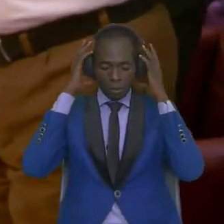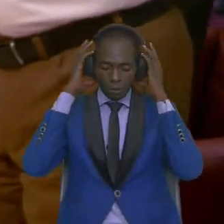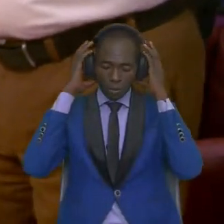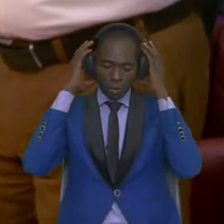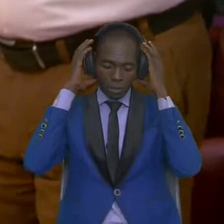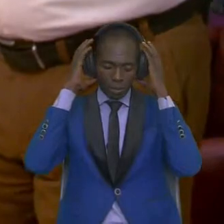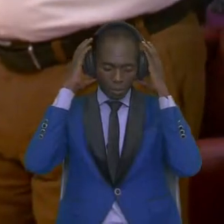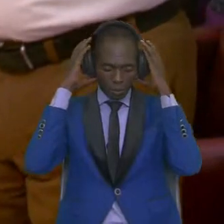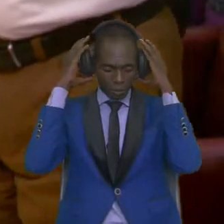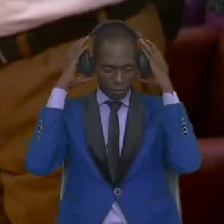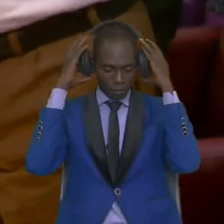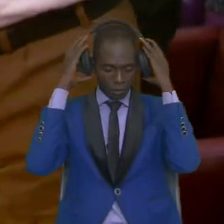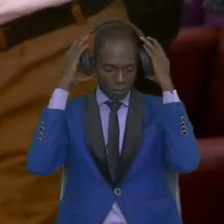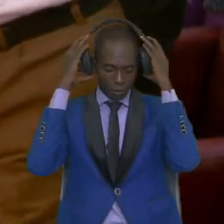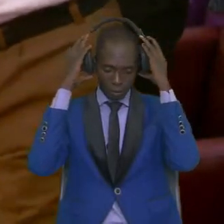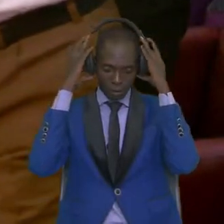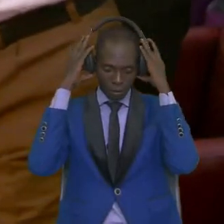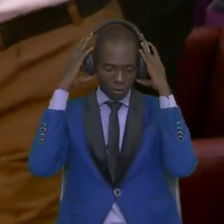the